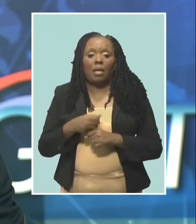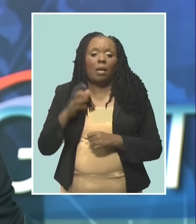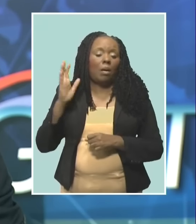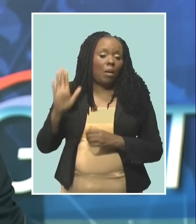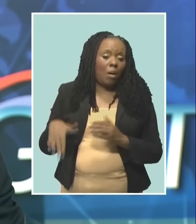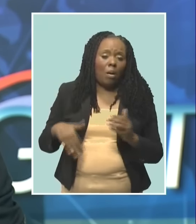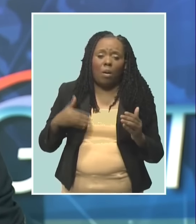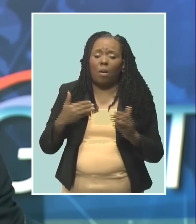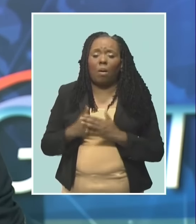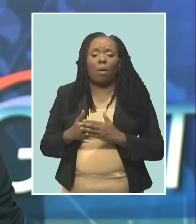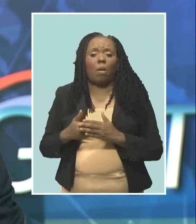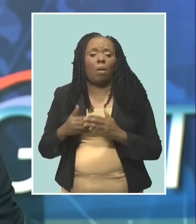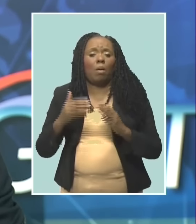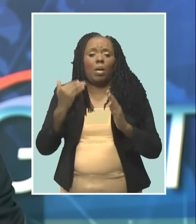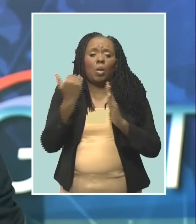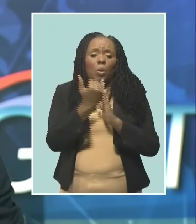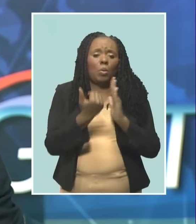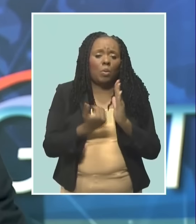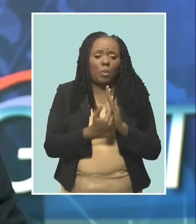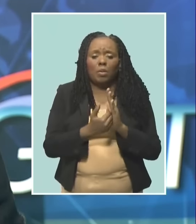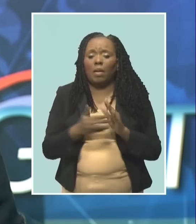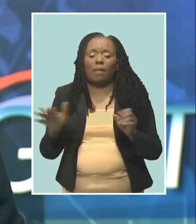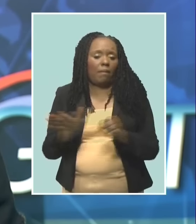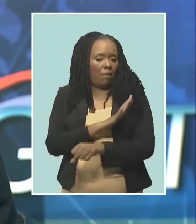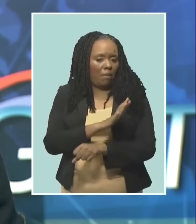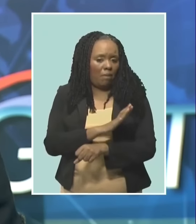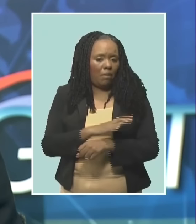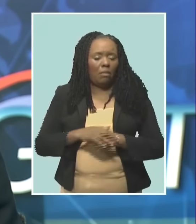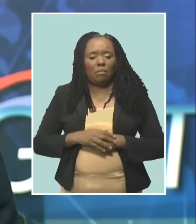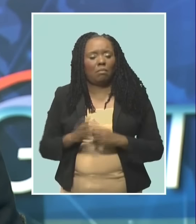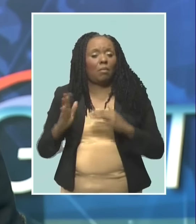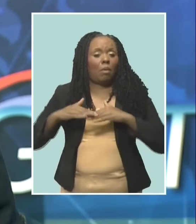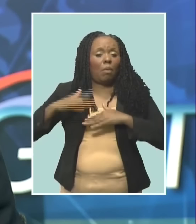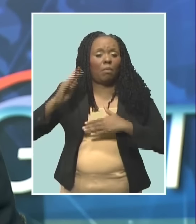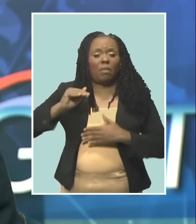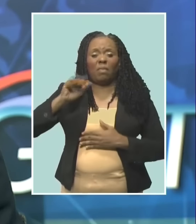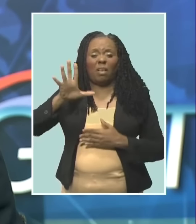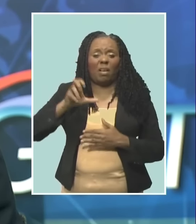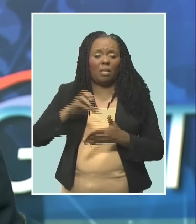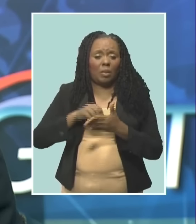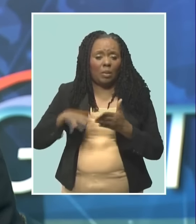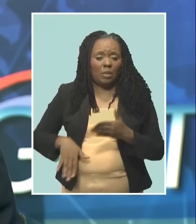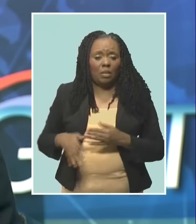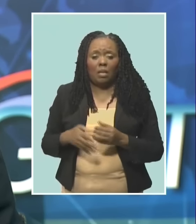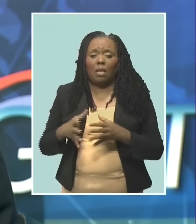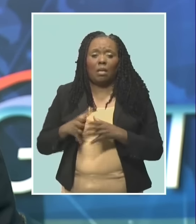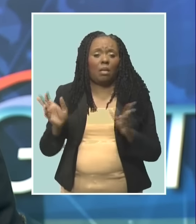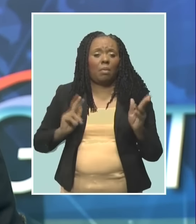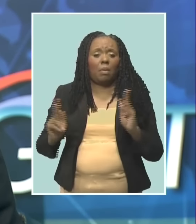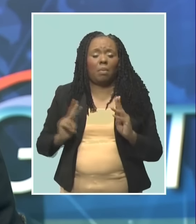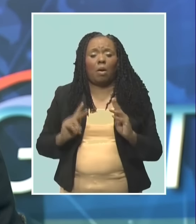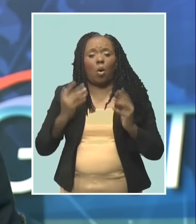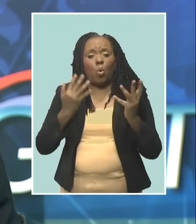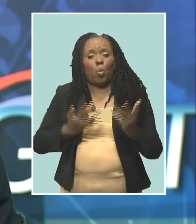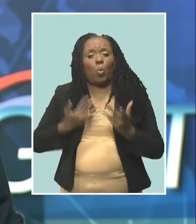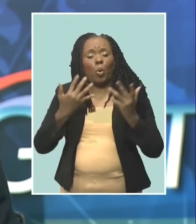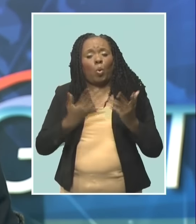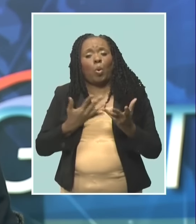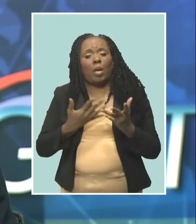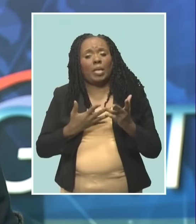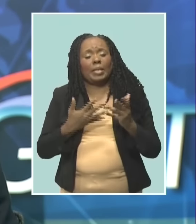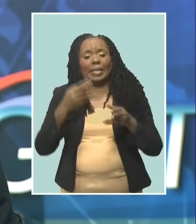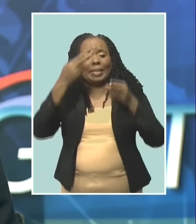fully subscribed with over 500 students. He says there are a number of people on a waiting list to start classes on August the